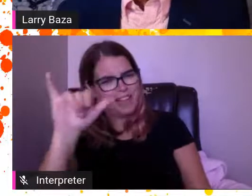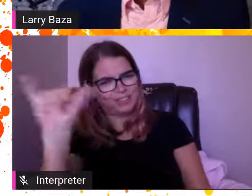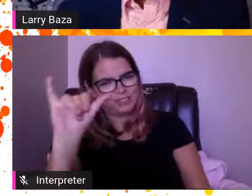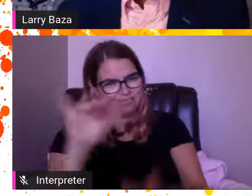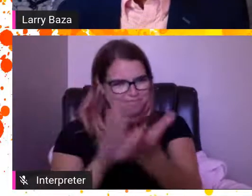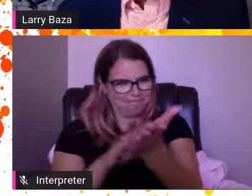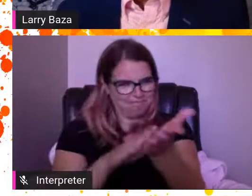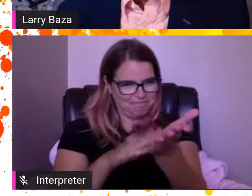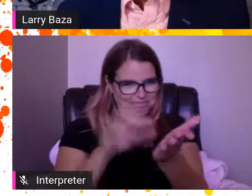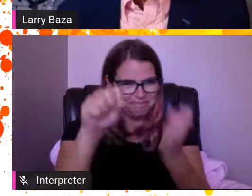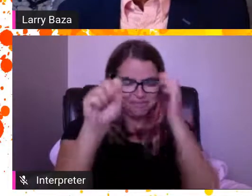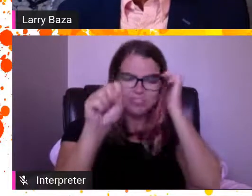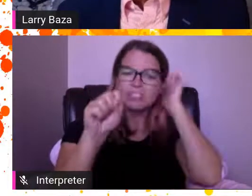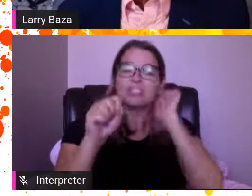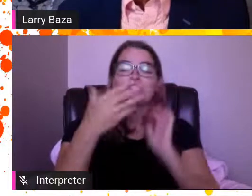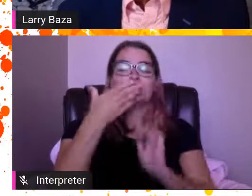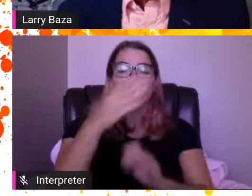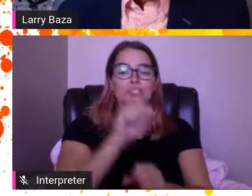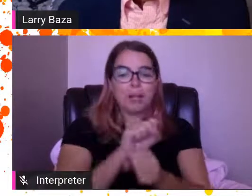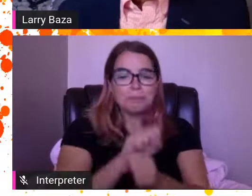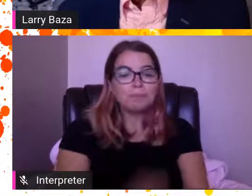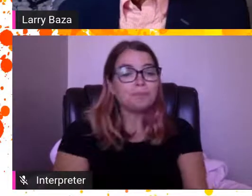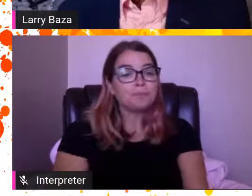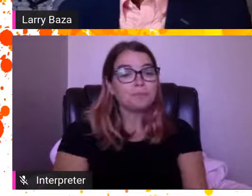Bailey. Very, very good job. So